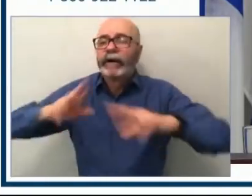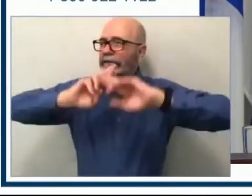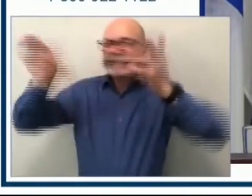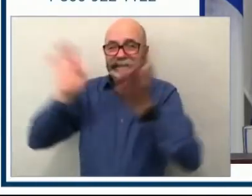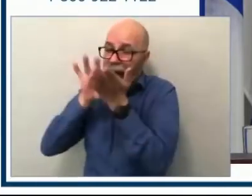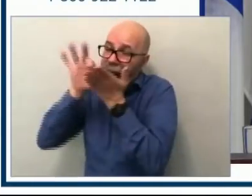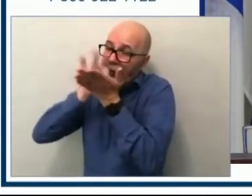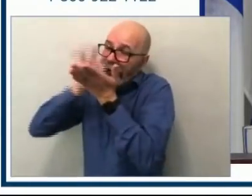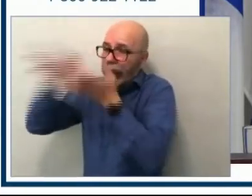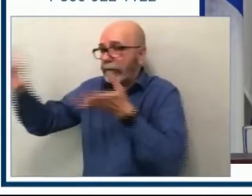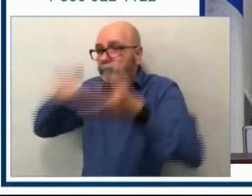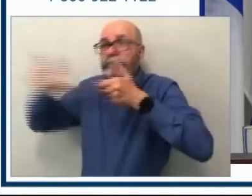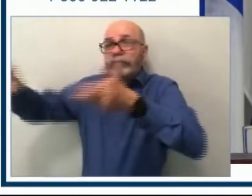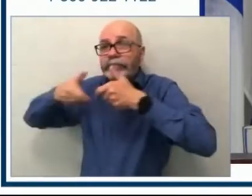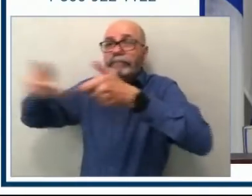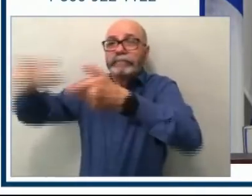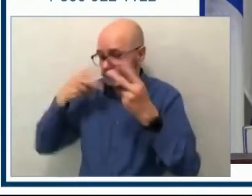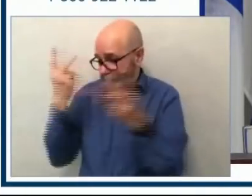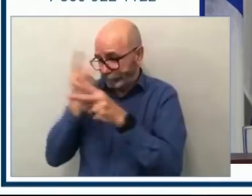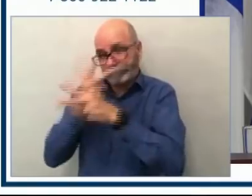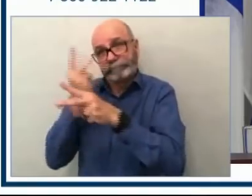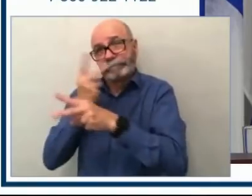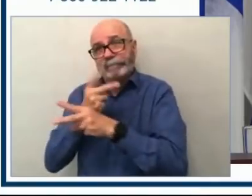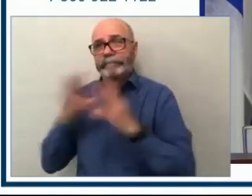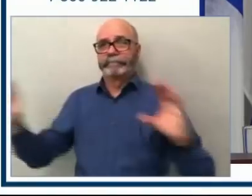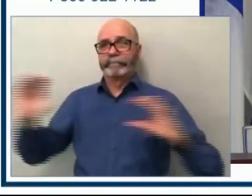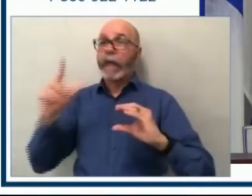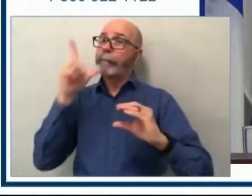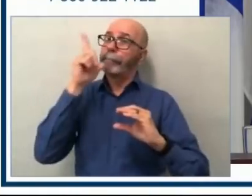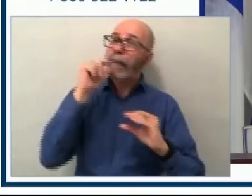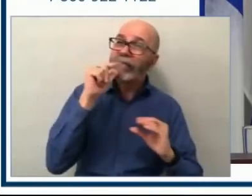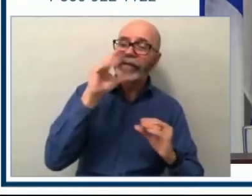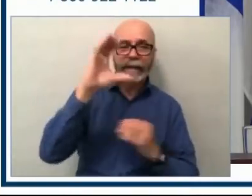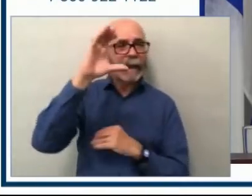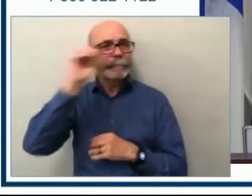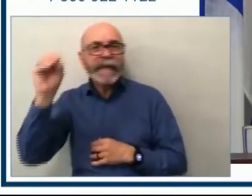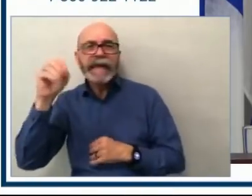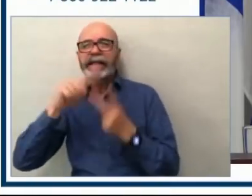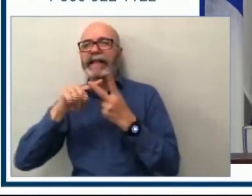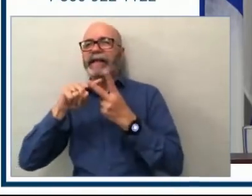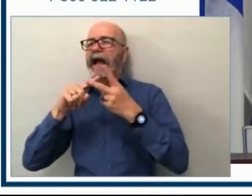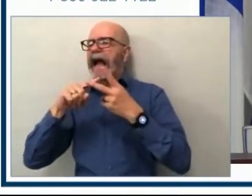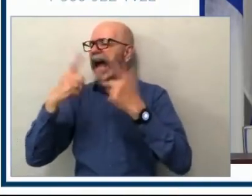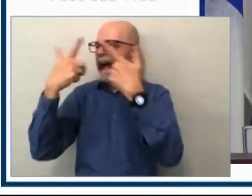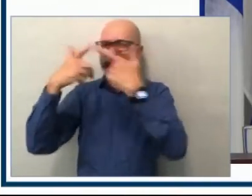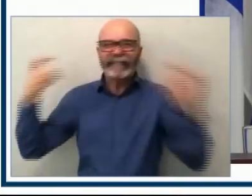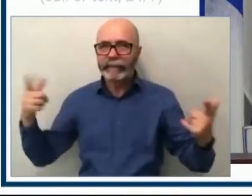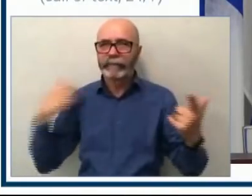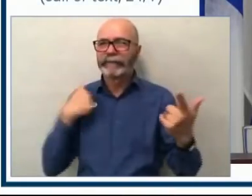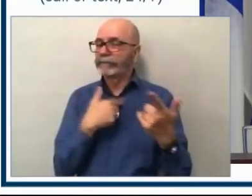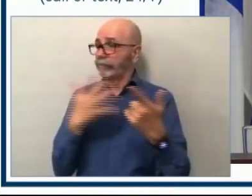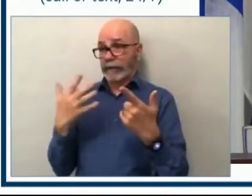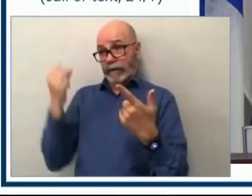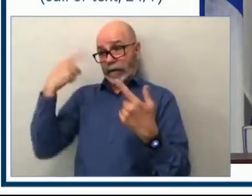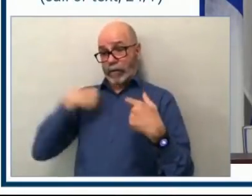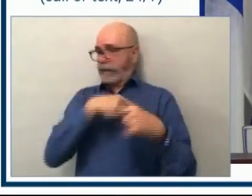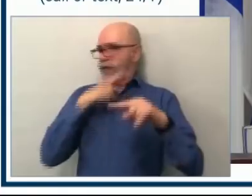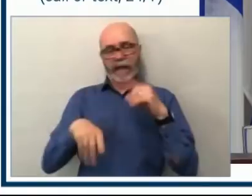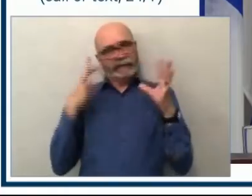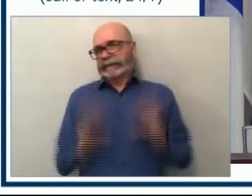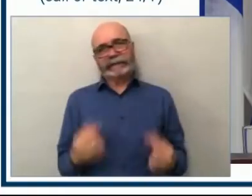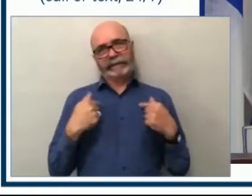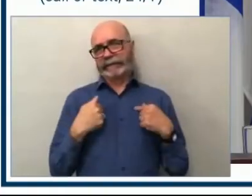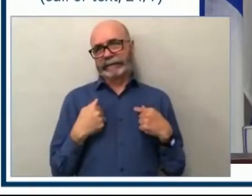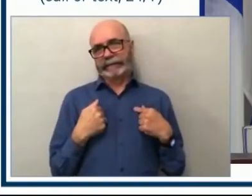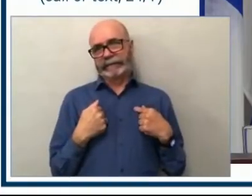in the private sector. That's all I'm pointing out to you. This is not a decision for us to make, for me to make. It will be made by future government, but the company. But it